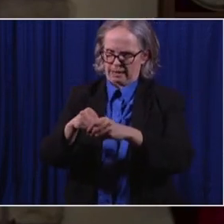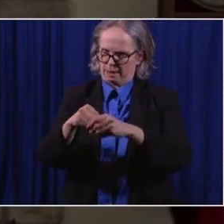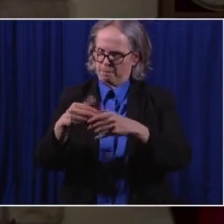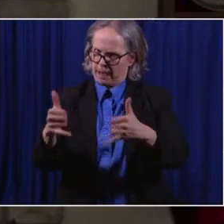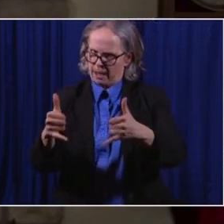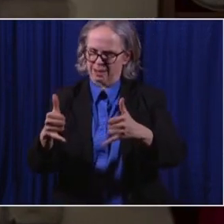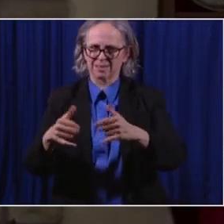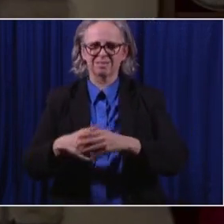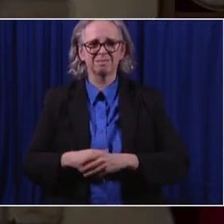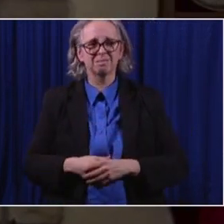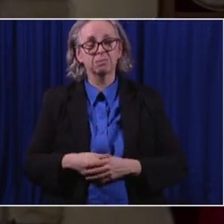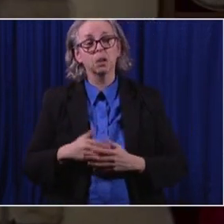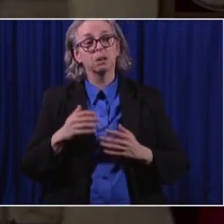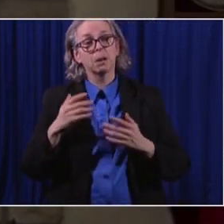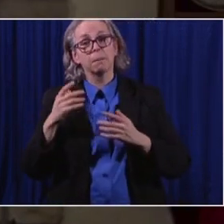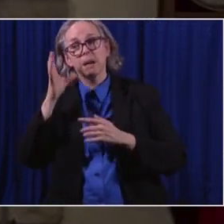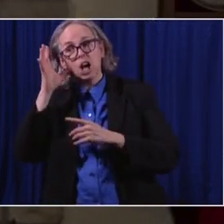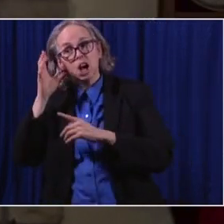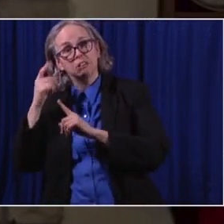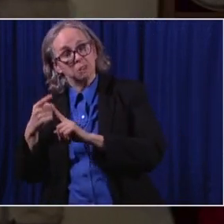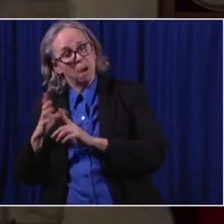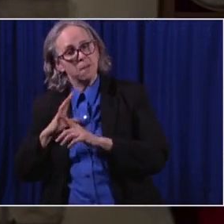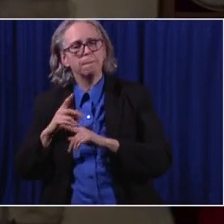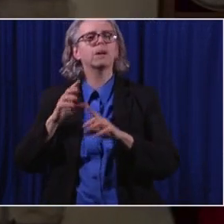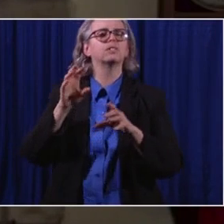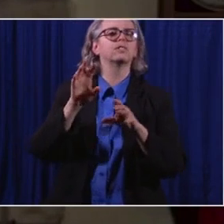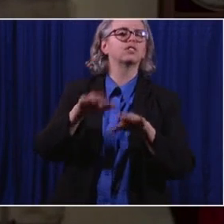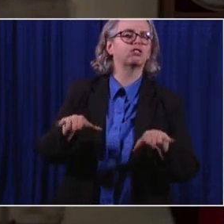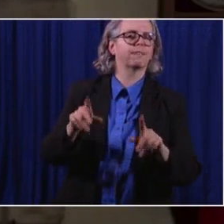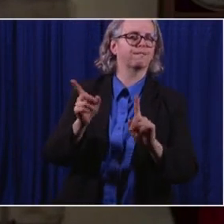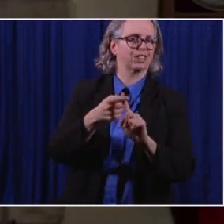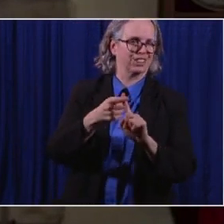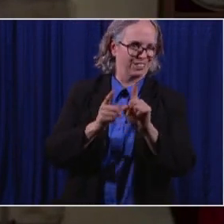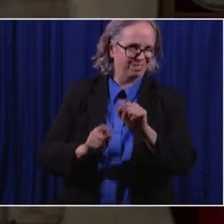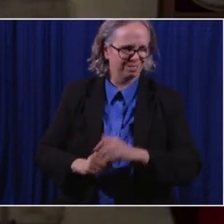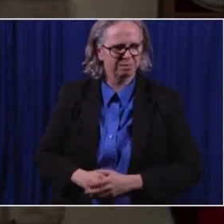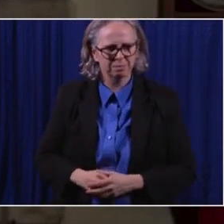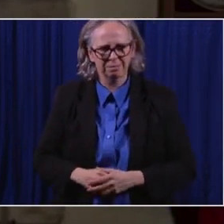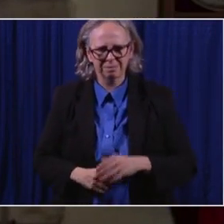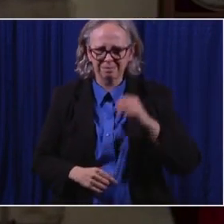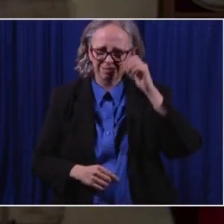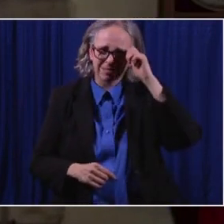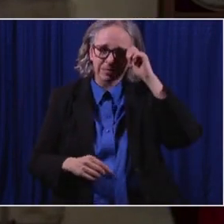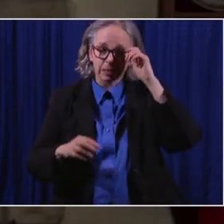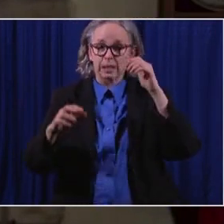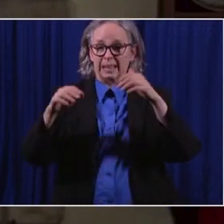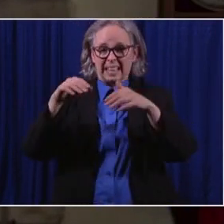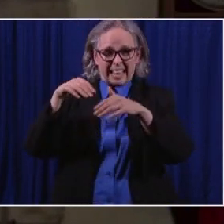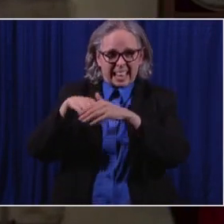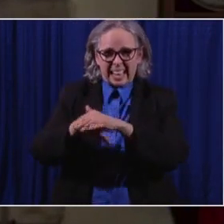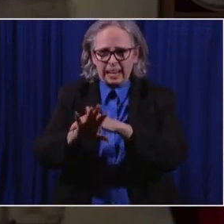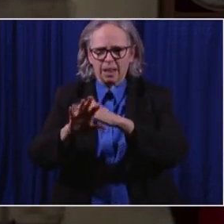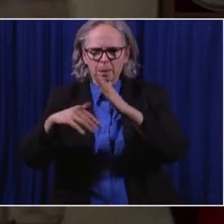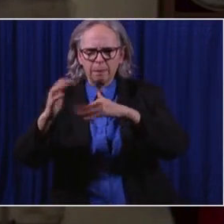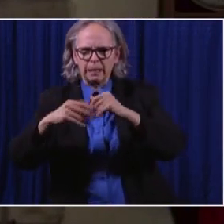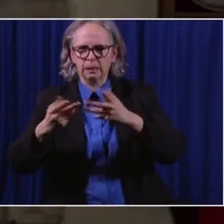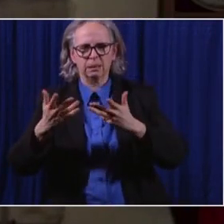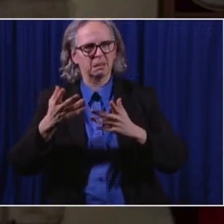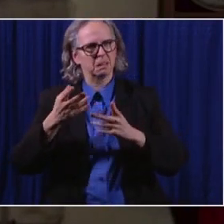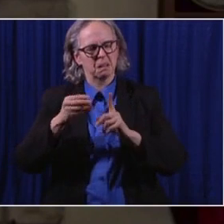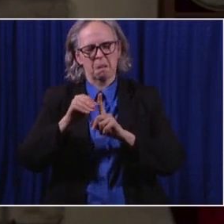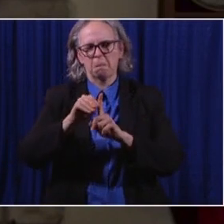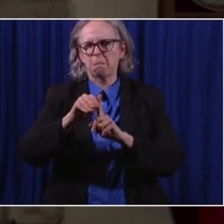rules are based upon. We know that when you go inside, it spreads more. And cold,